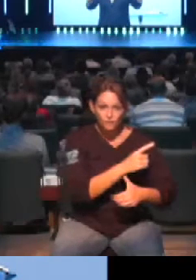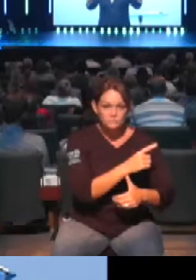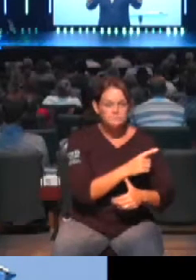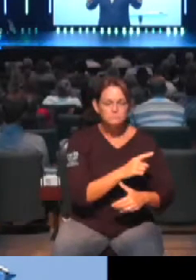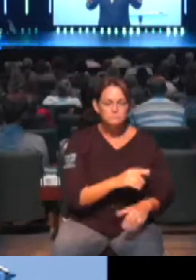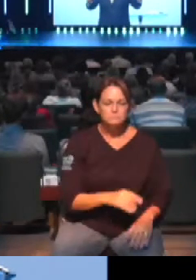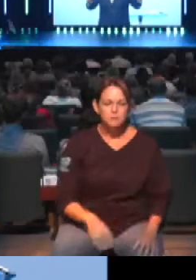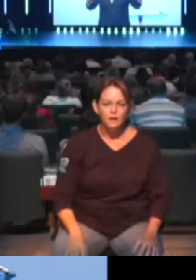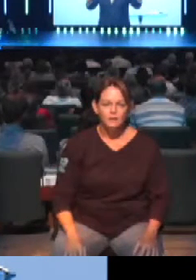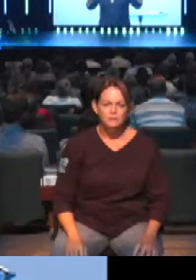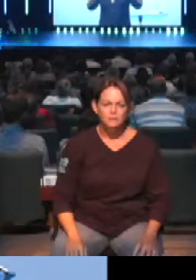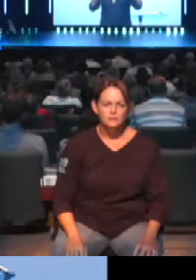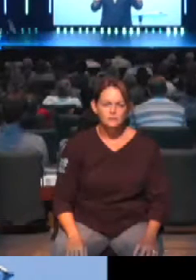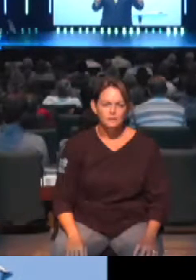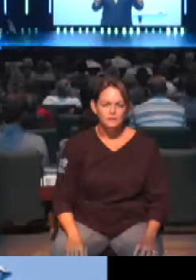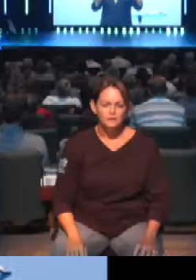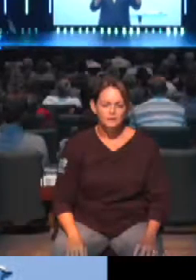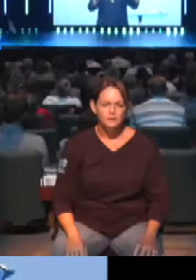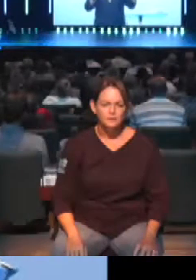offering.